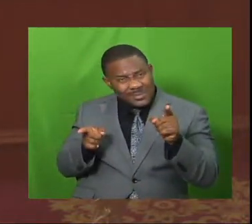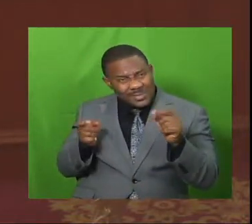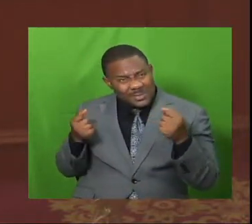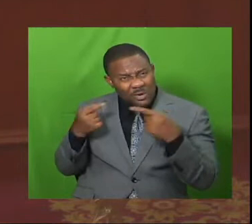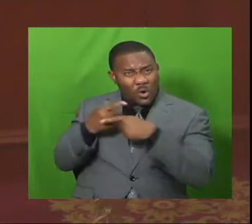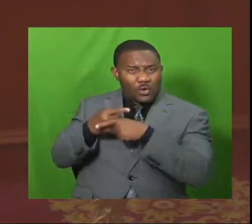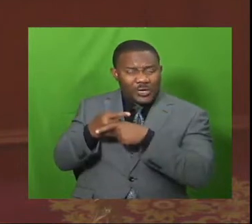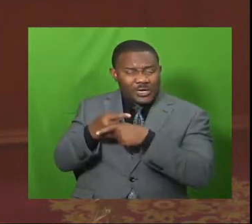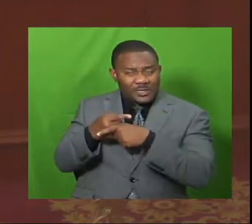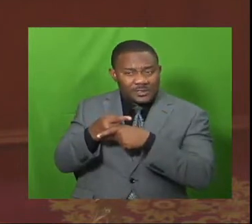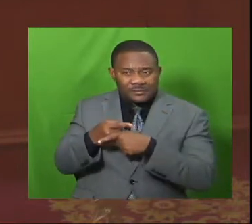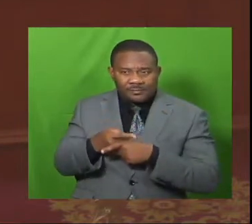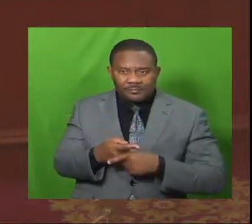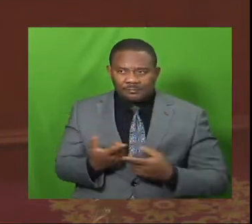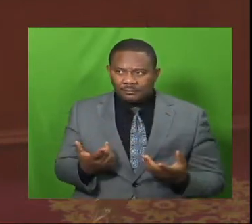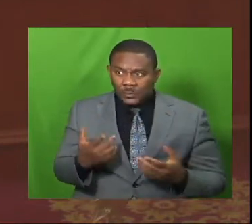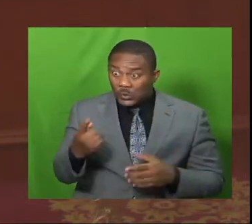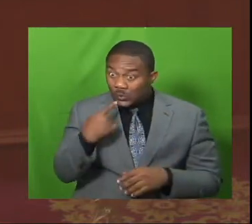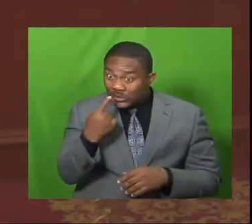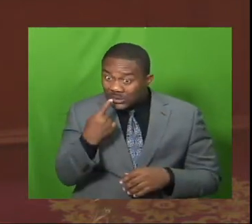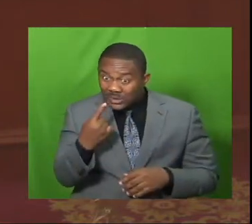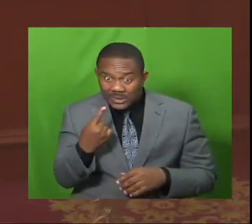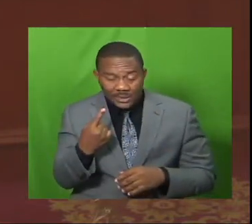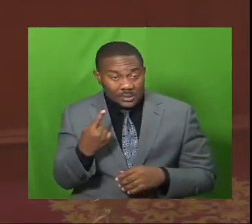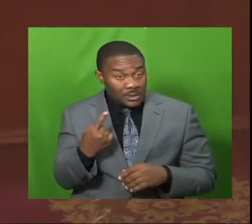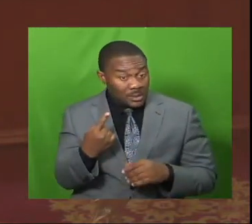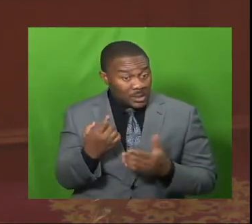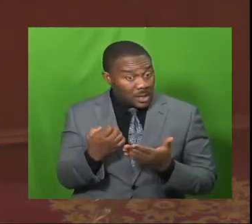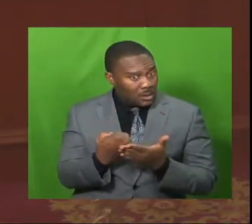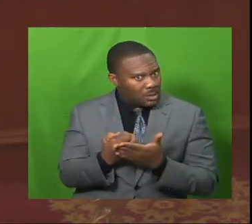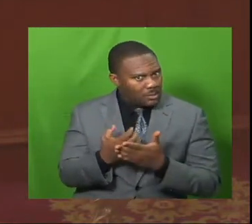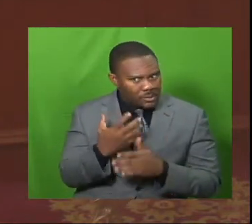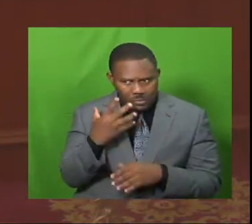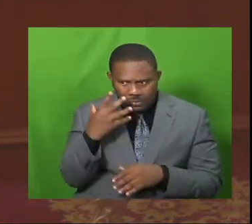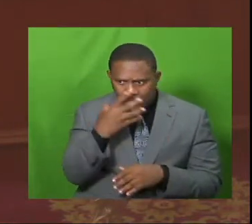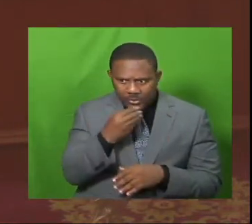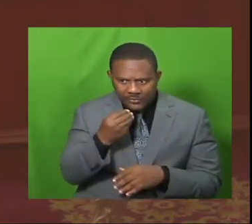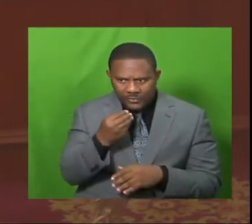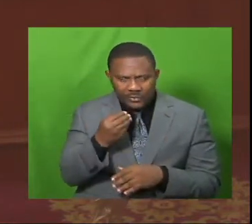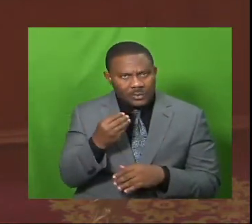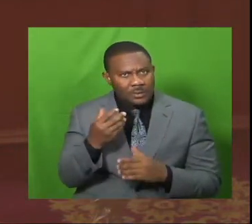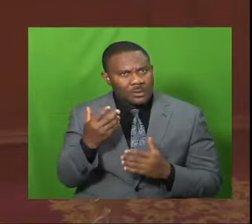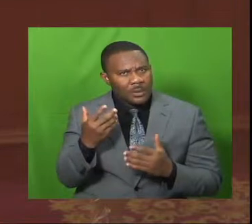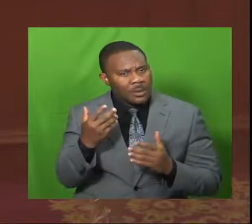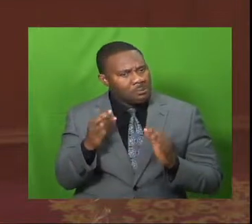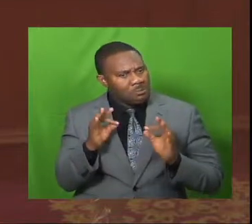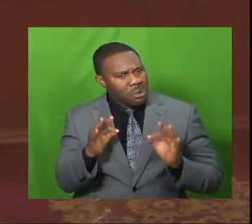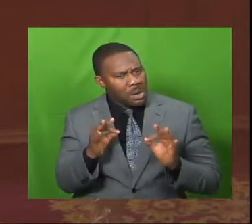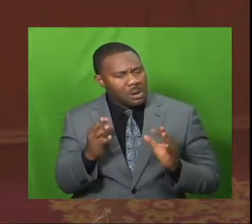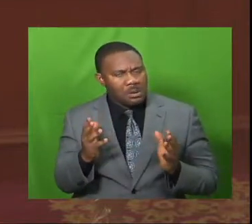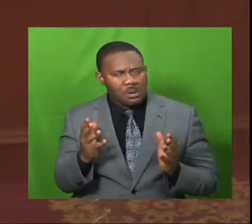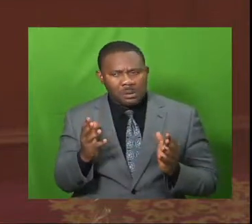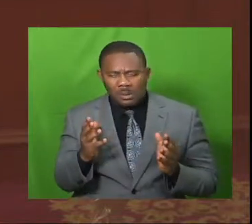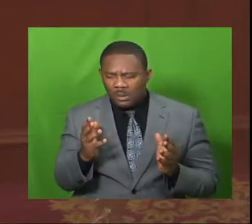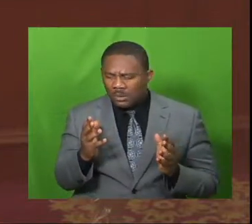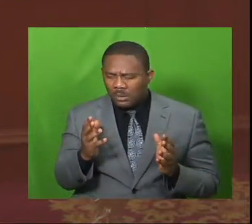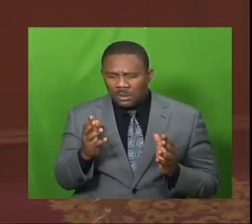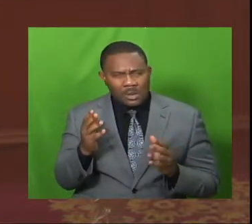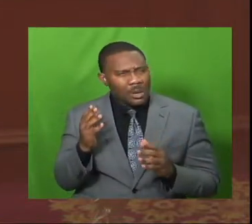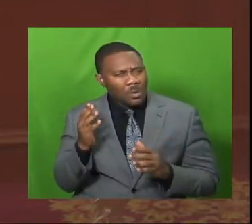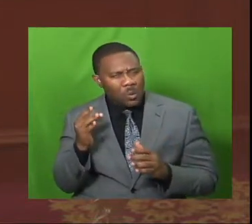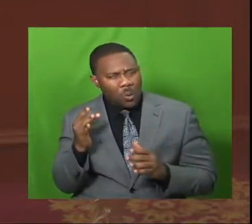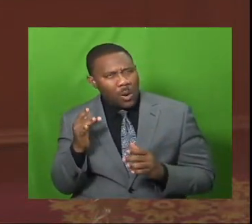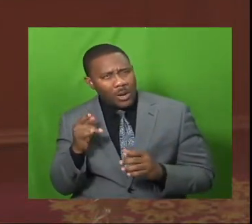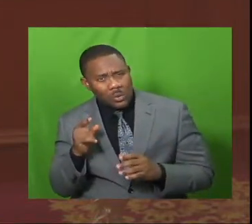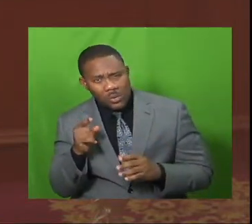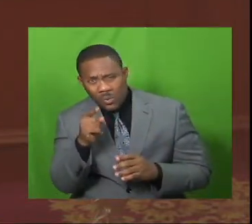and everything is so beautiful, how come you are now with the IMF? Not that you are just with IMF, but you